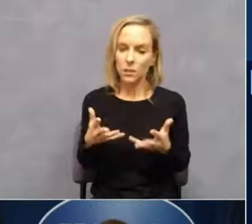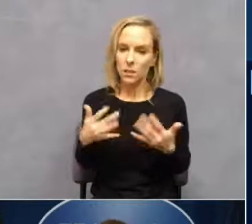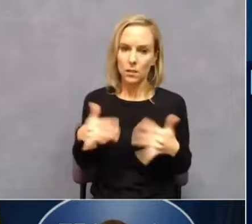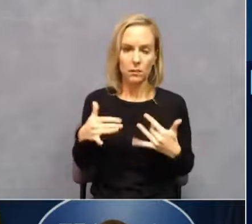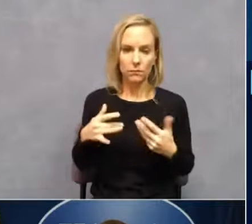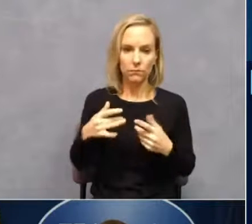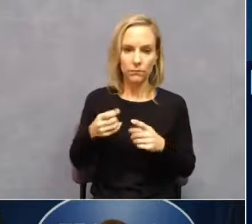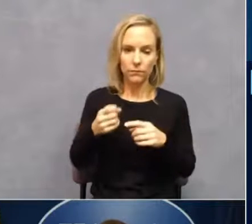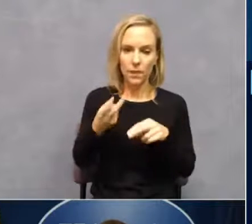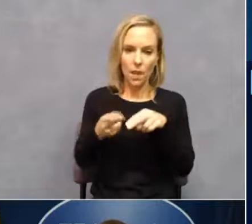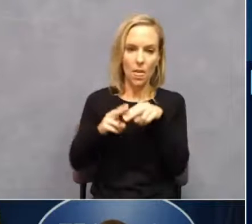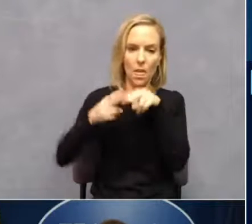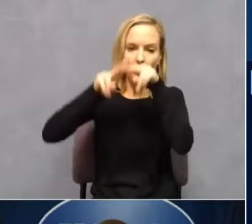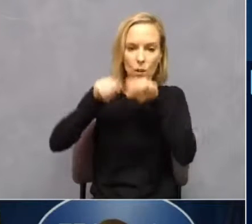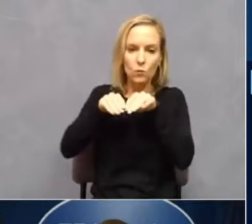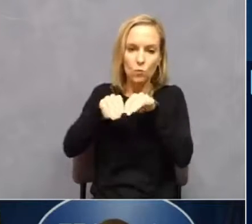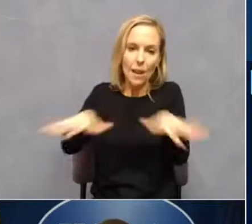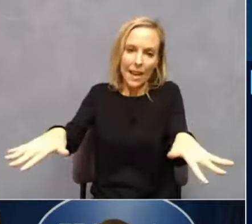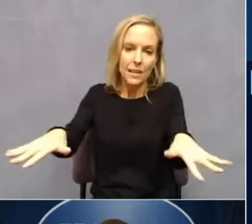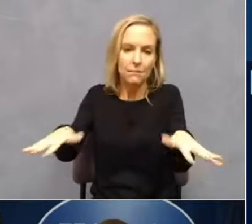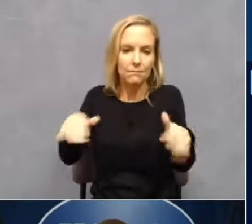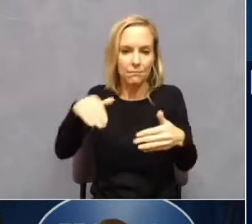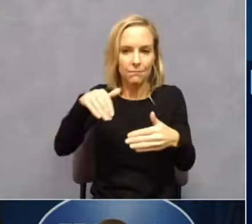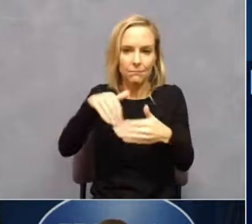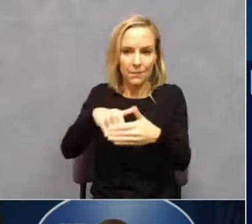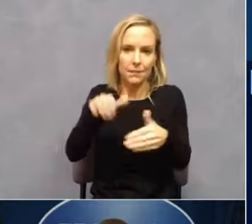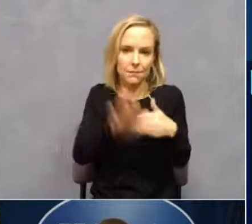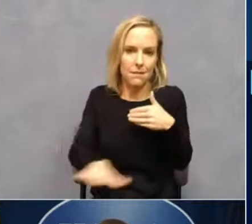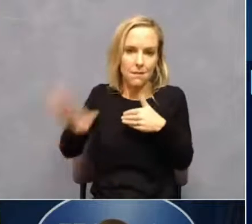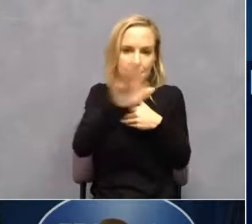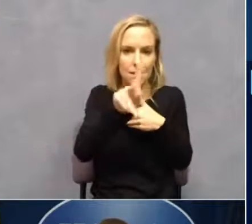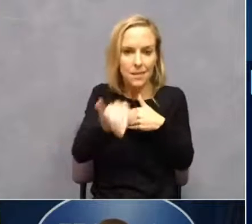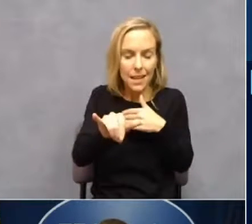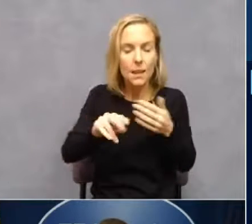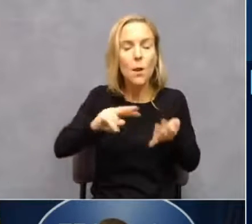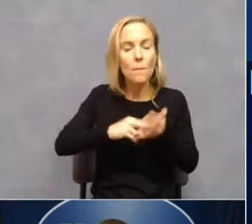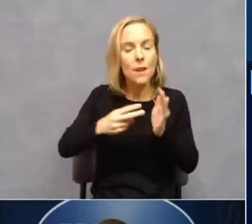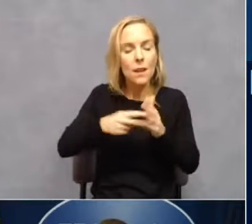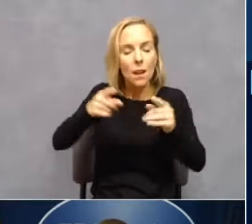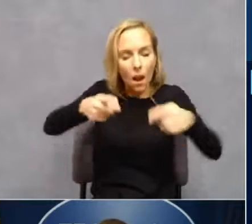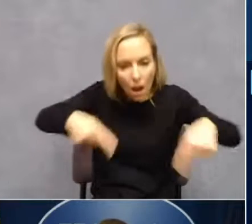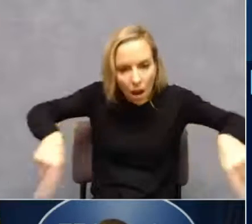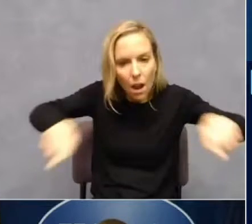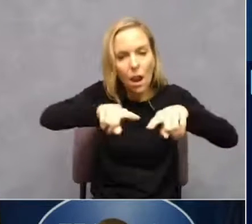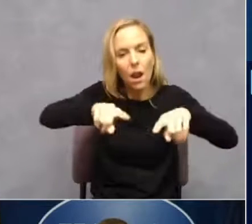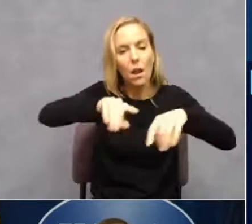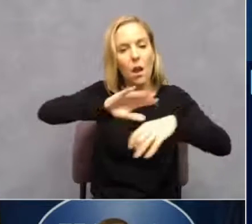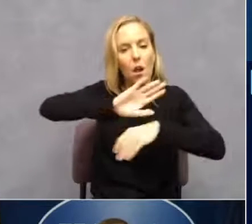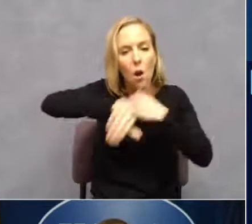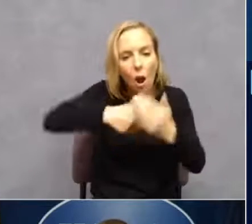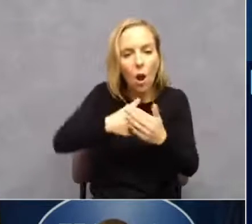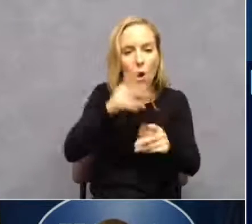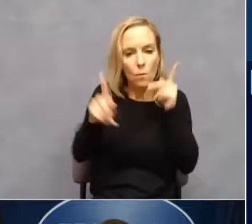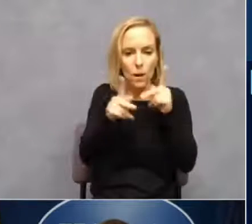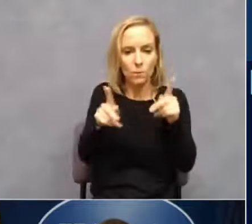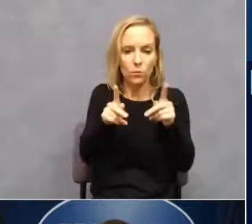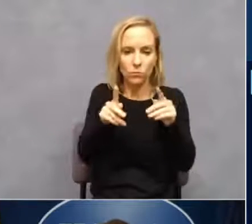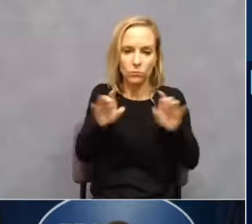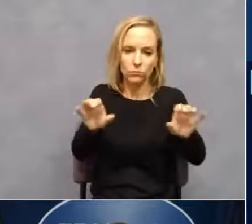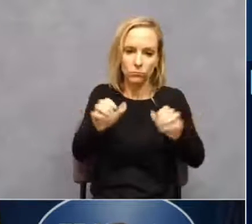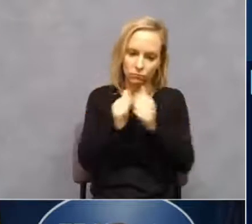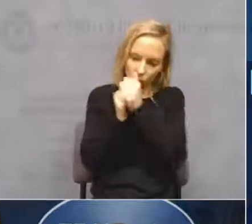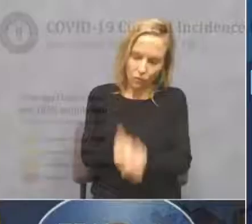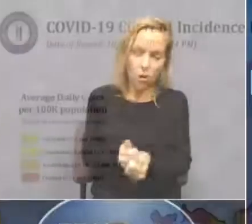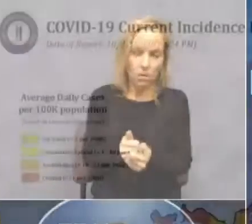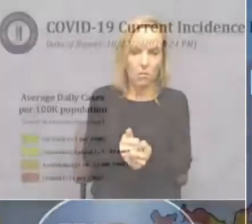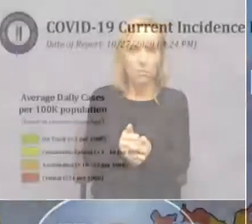Kentucky, and we need our communities, again, everybody doing their part in each of these areas to bring